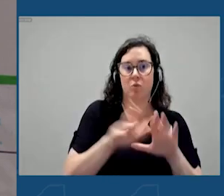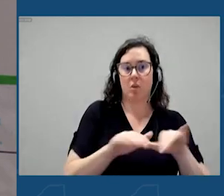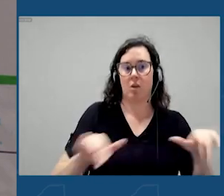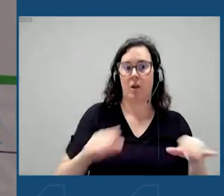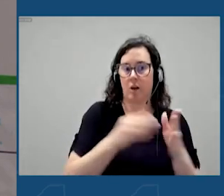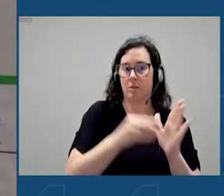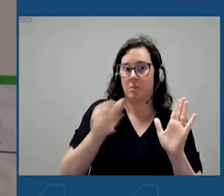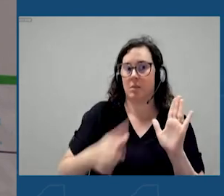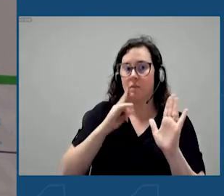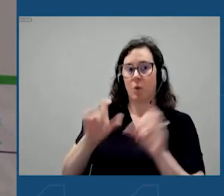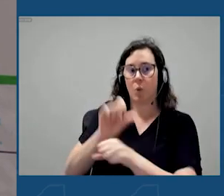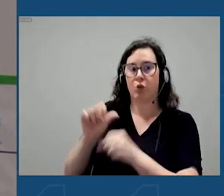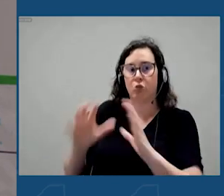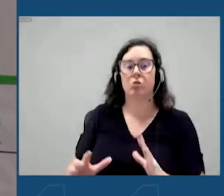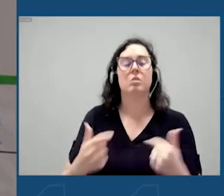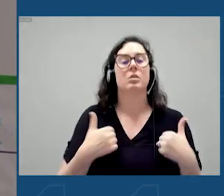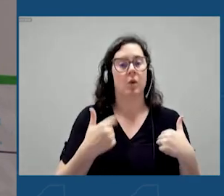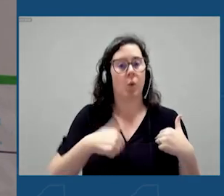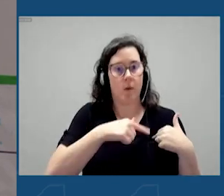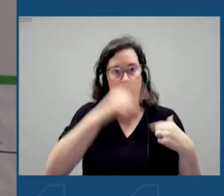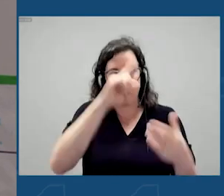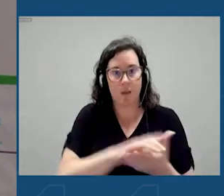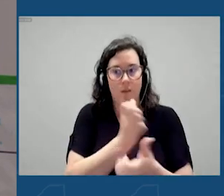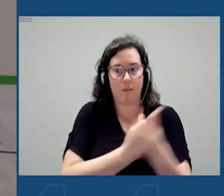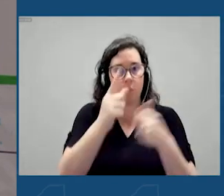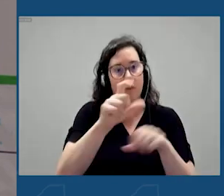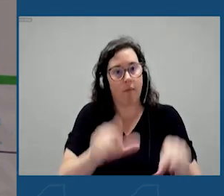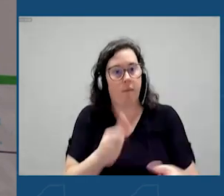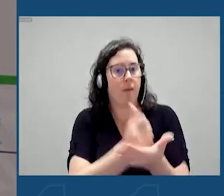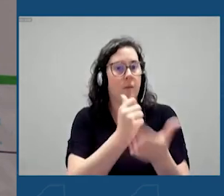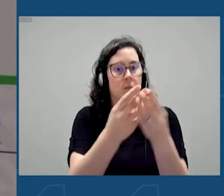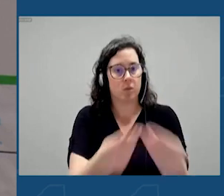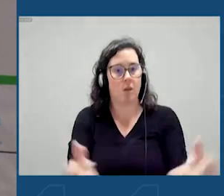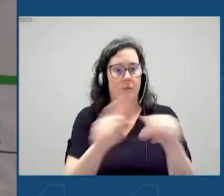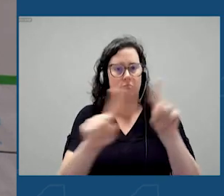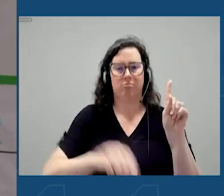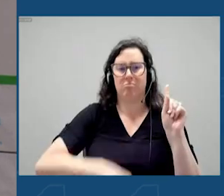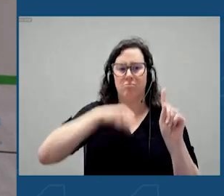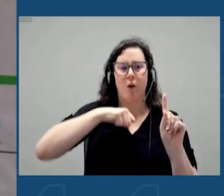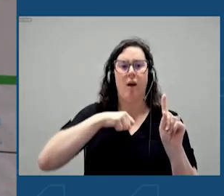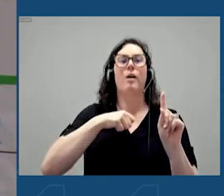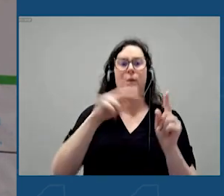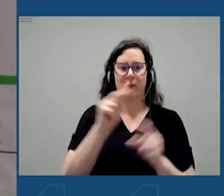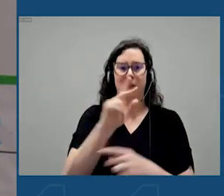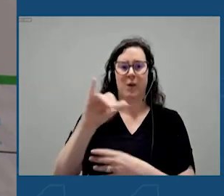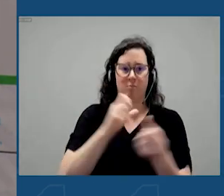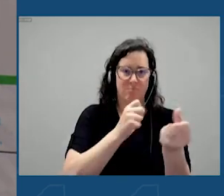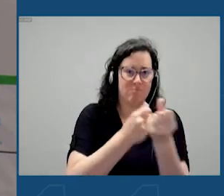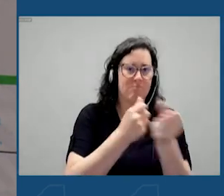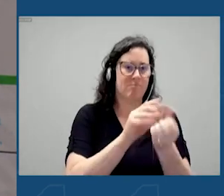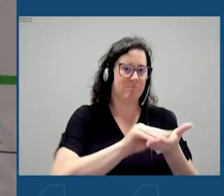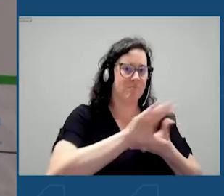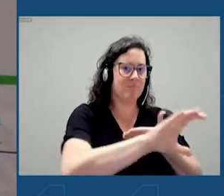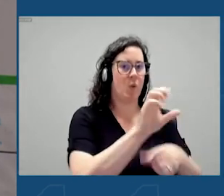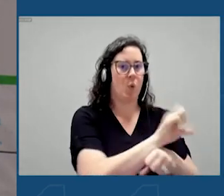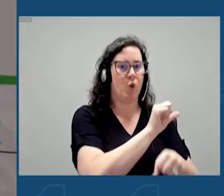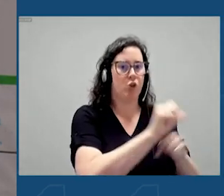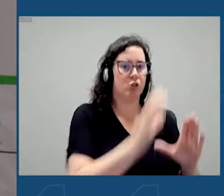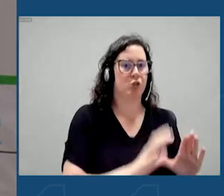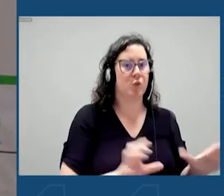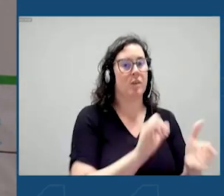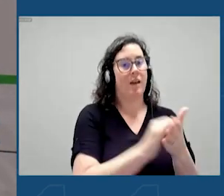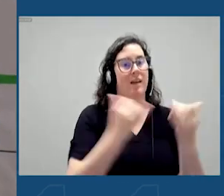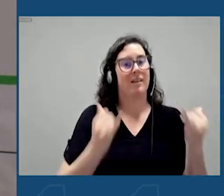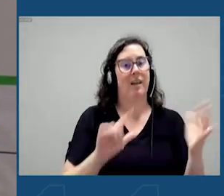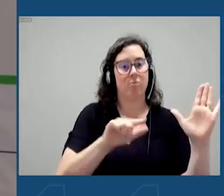At Vivvi, we believe everyone can help solve the crisis, and we're proud that New York State has empowered employers to do so. With that, Governor Hochul, the floor is